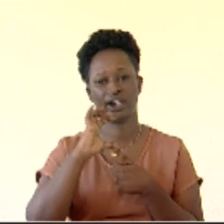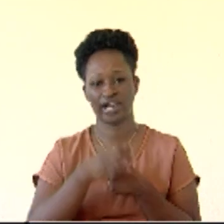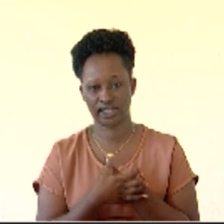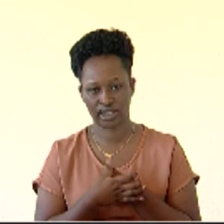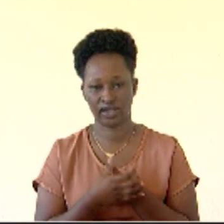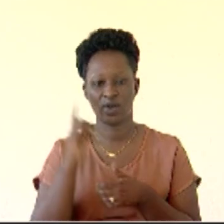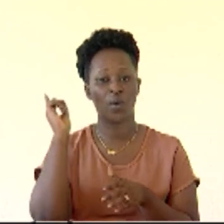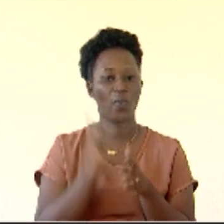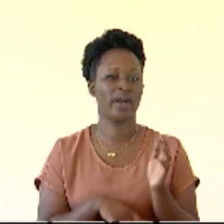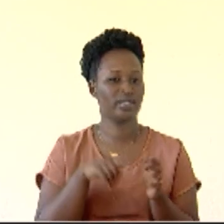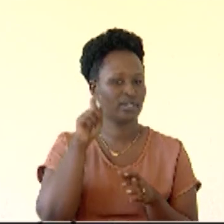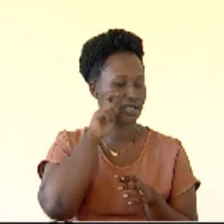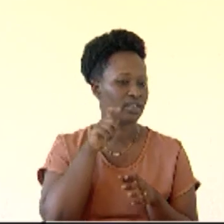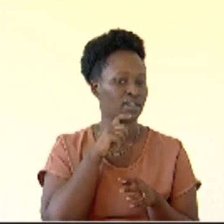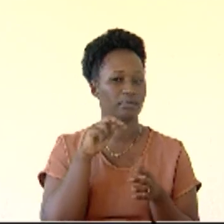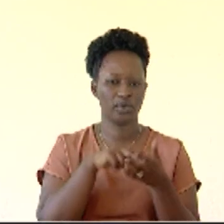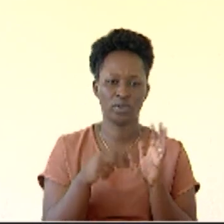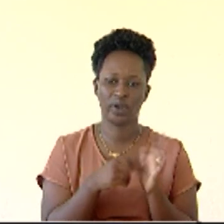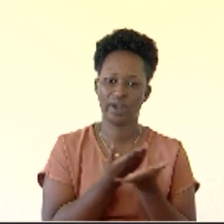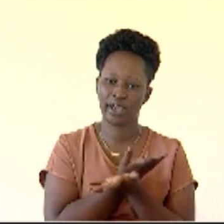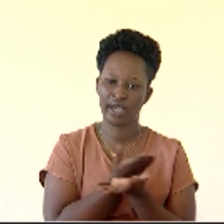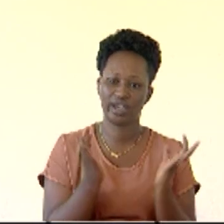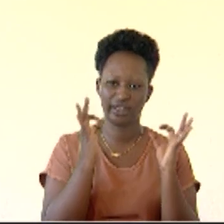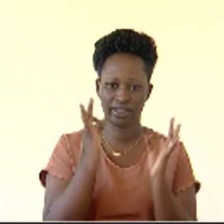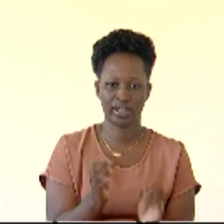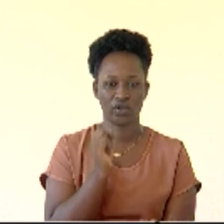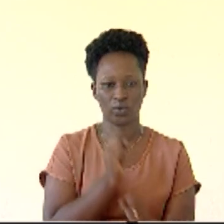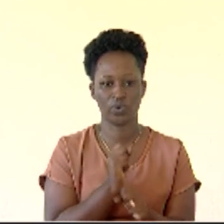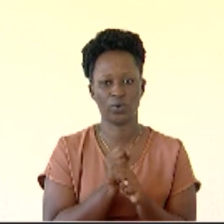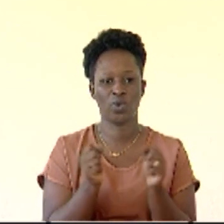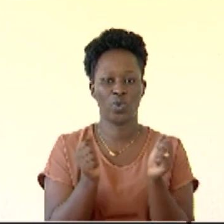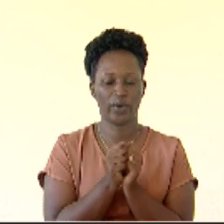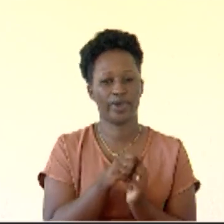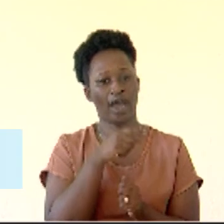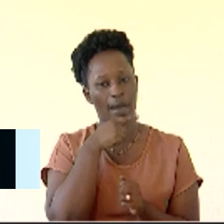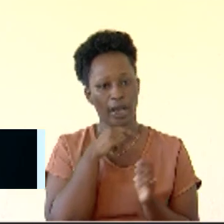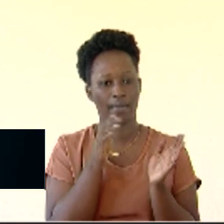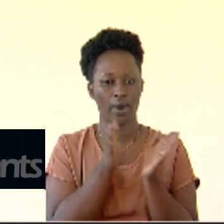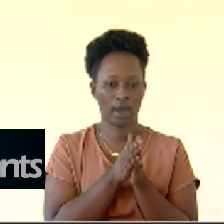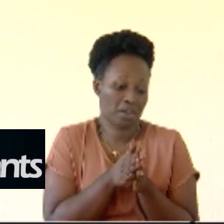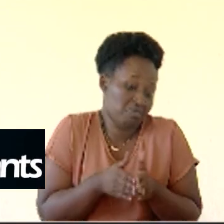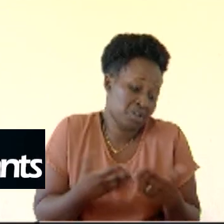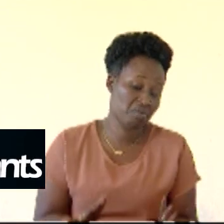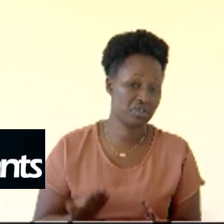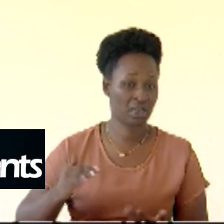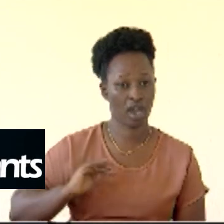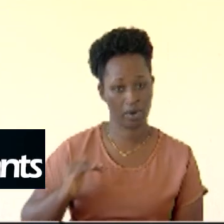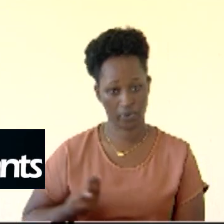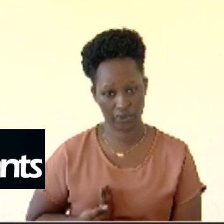What is sexuality? It refers to anything to do with being a male or a female.